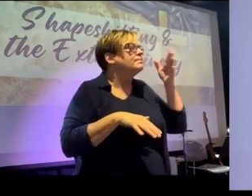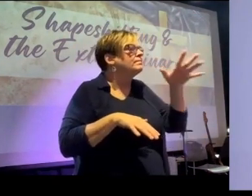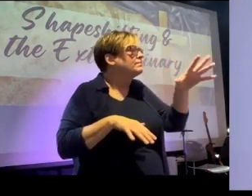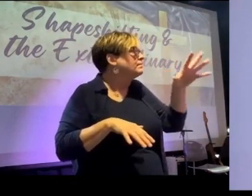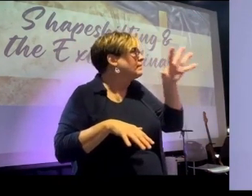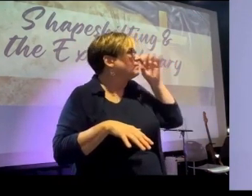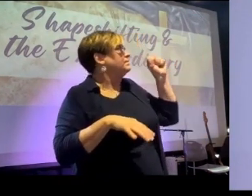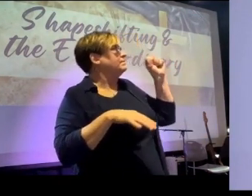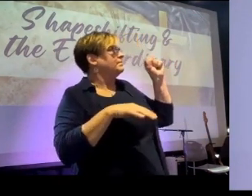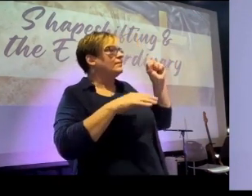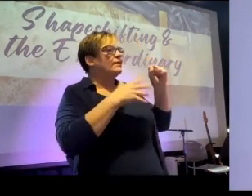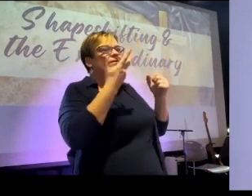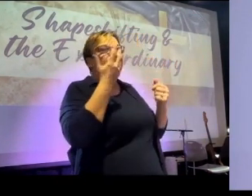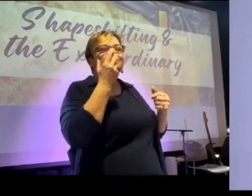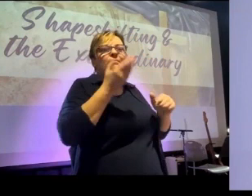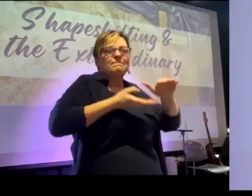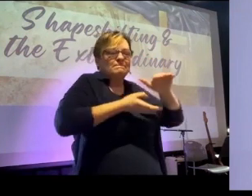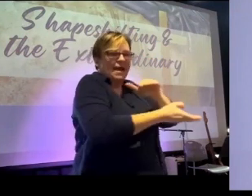warmth,